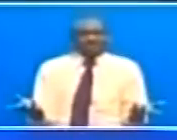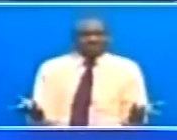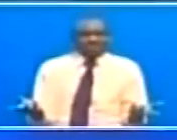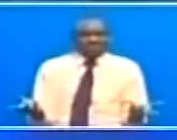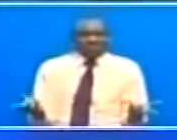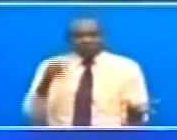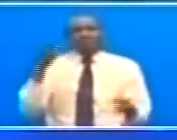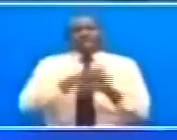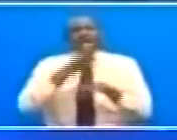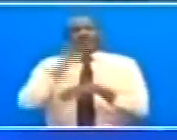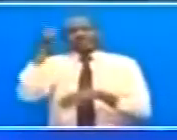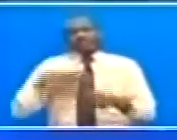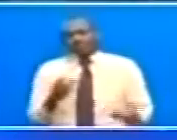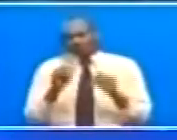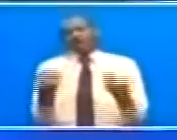23,000 to sit Kenya?